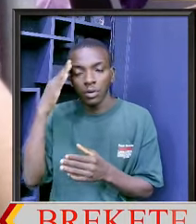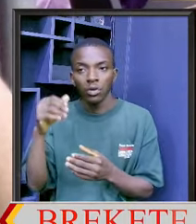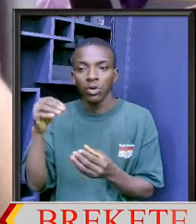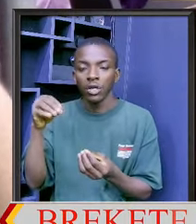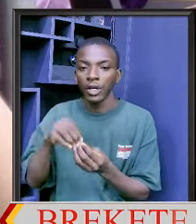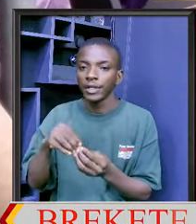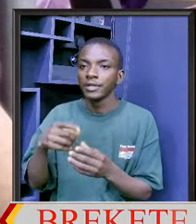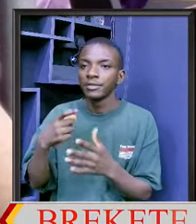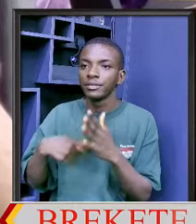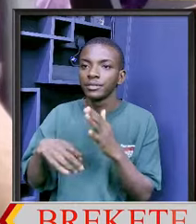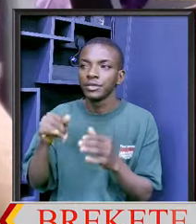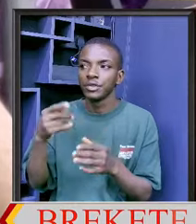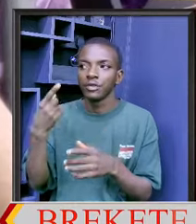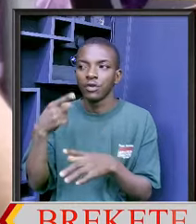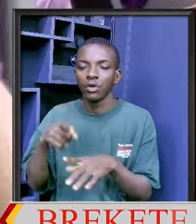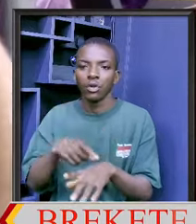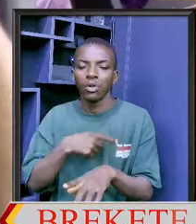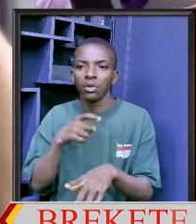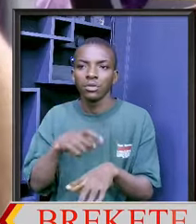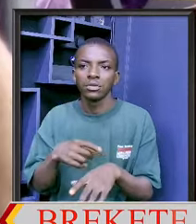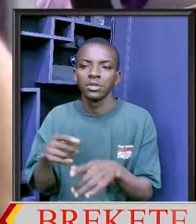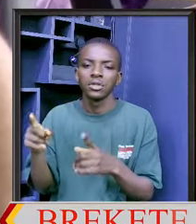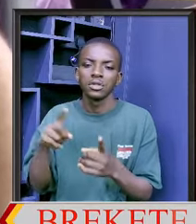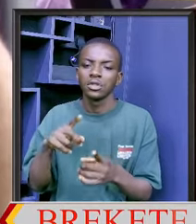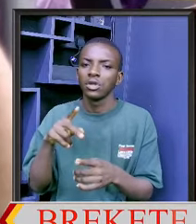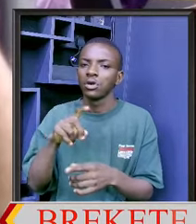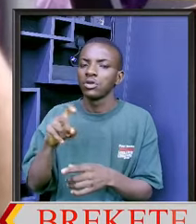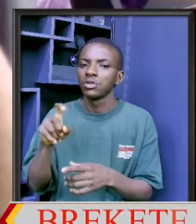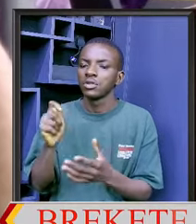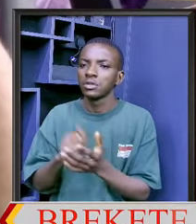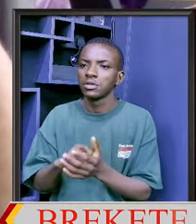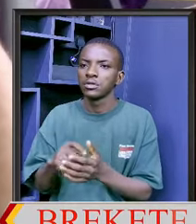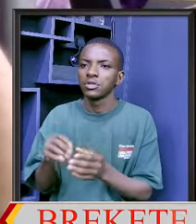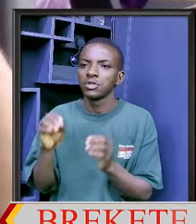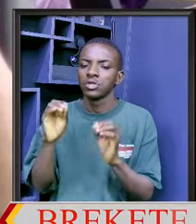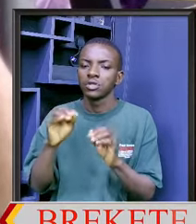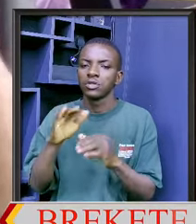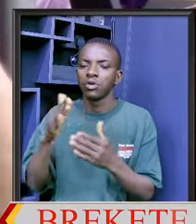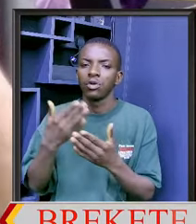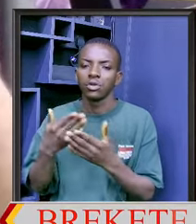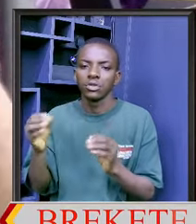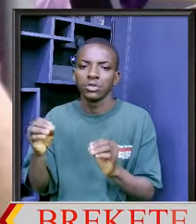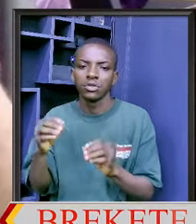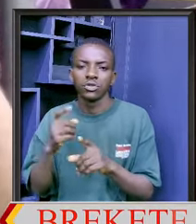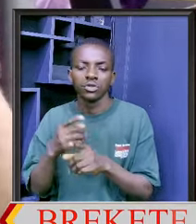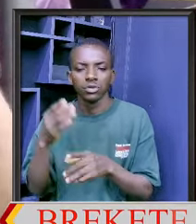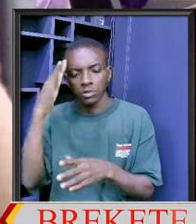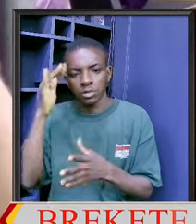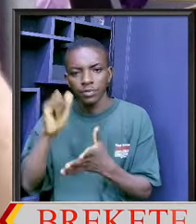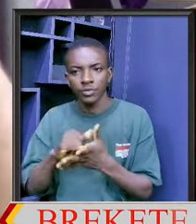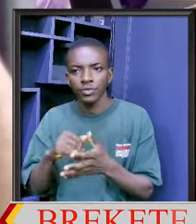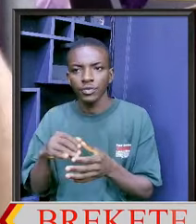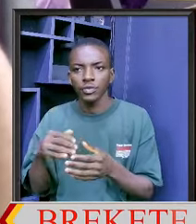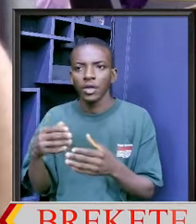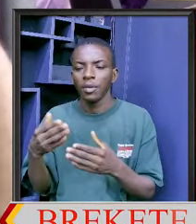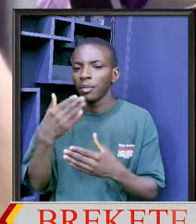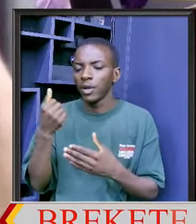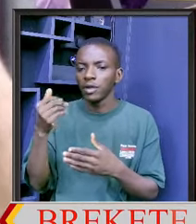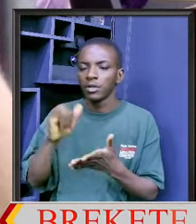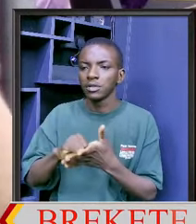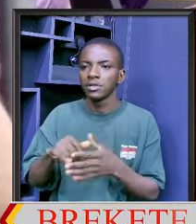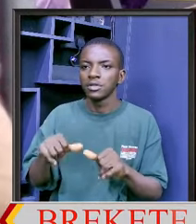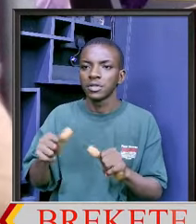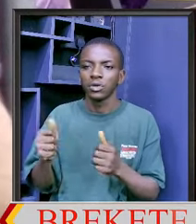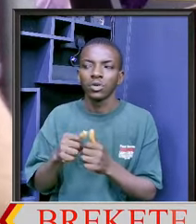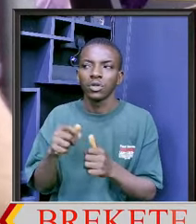increased price. We never increased price for a long time. Now still 100,000. We go teach them all these things because we just realize, say, if they better make we